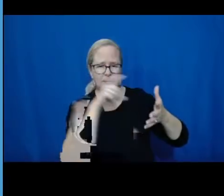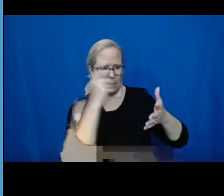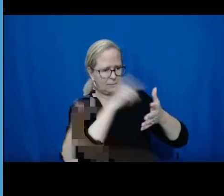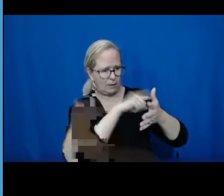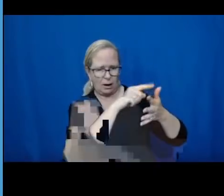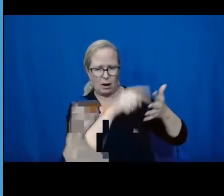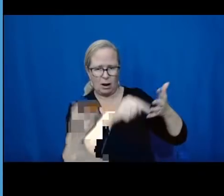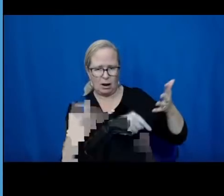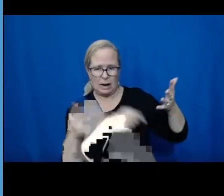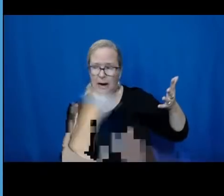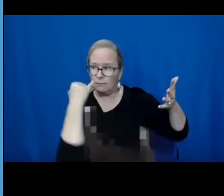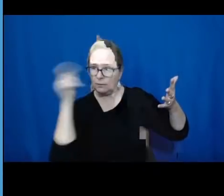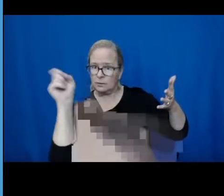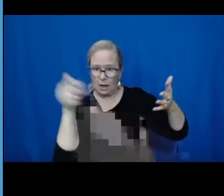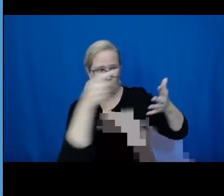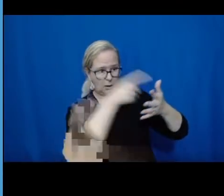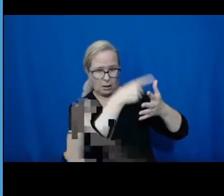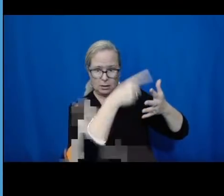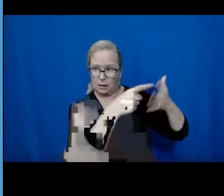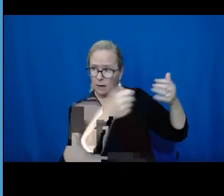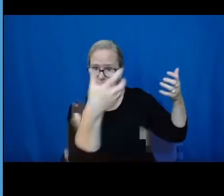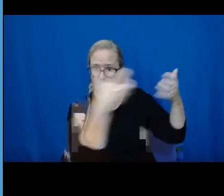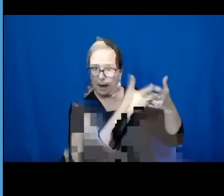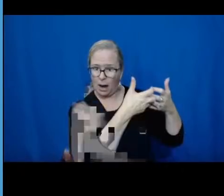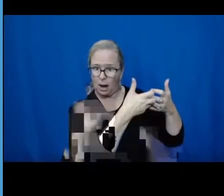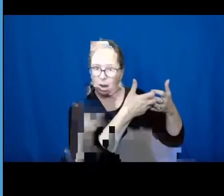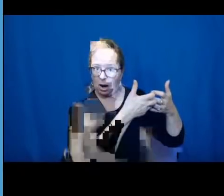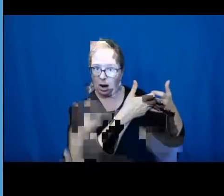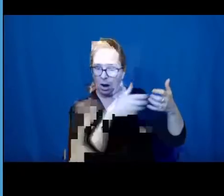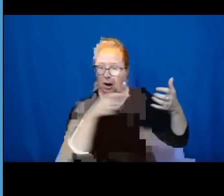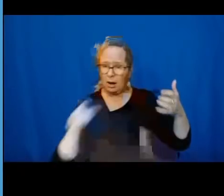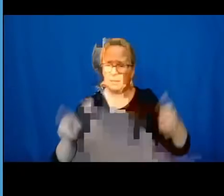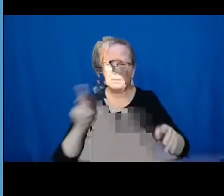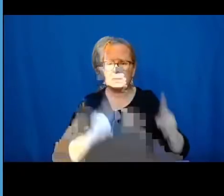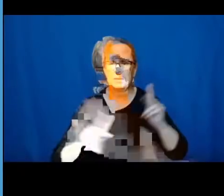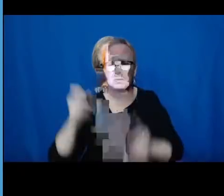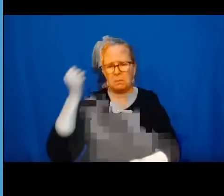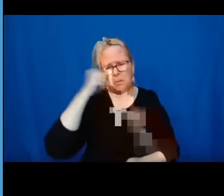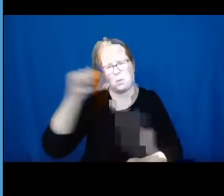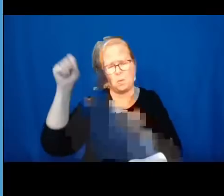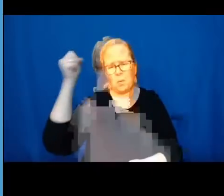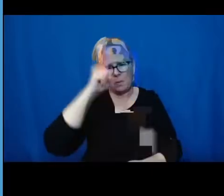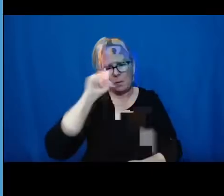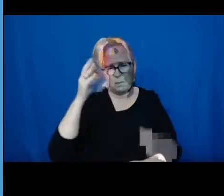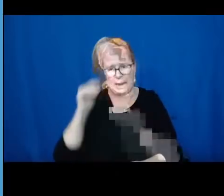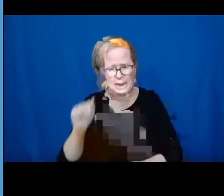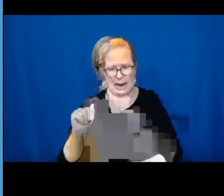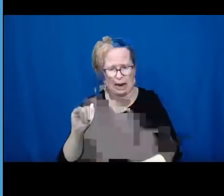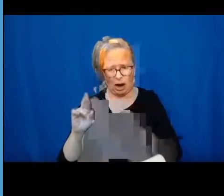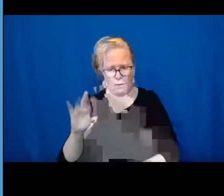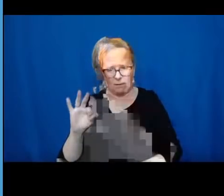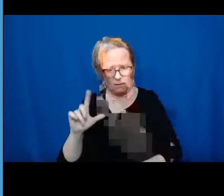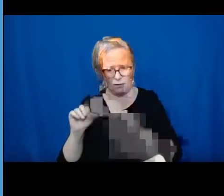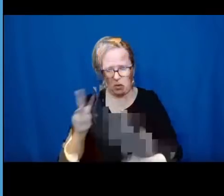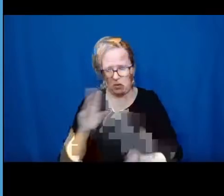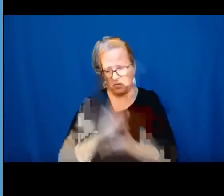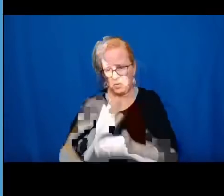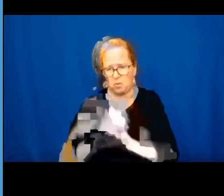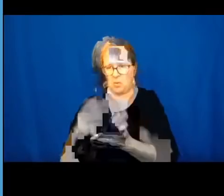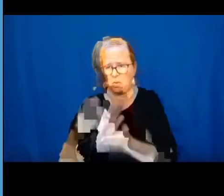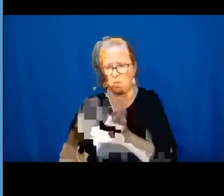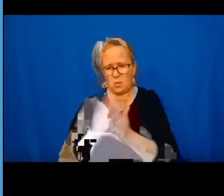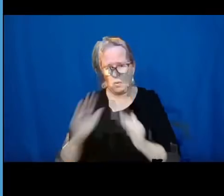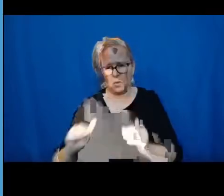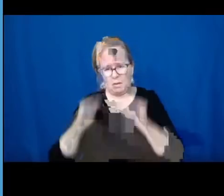schools and hospitals and things like that. So, optimizing every one of those things that is not going to necessarily be